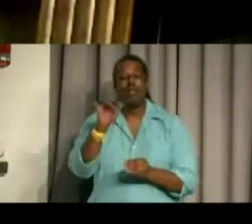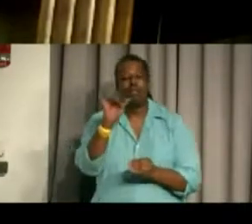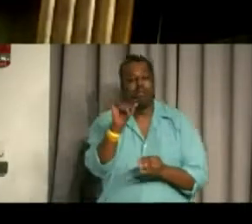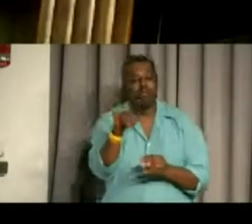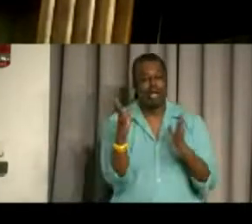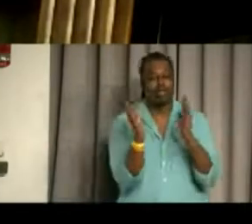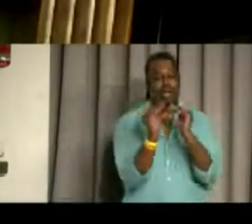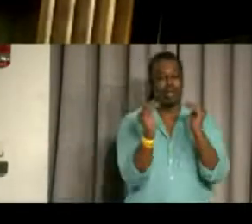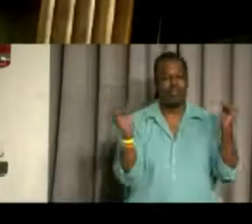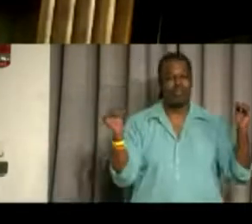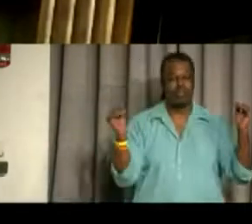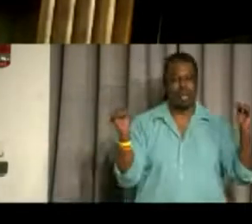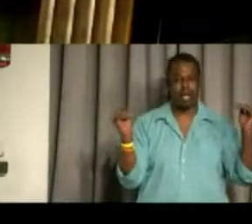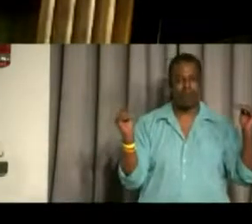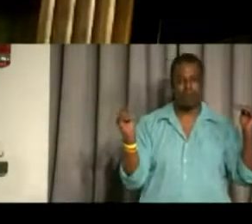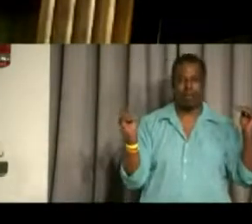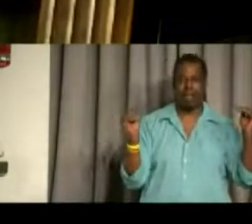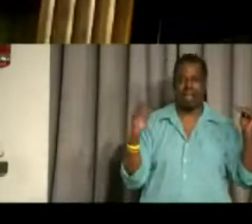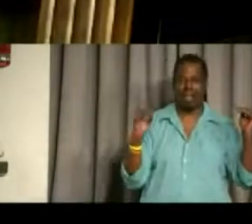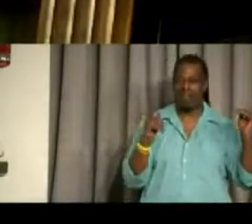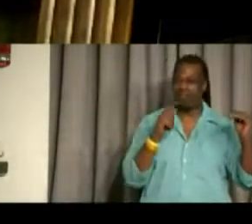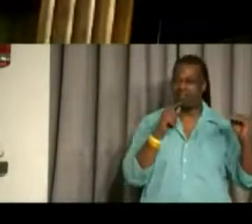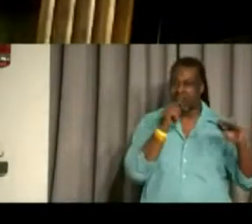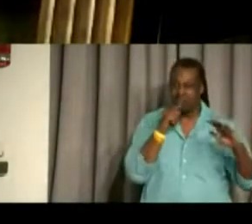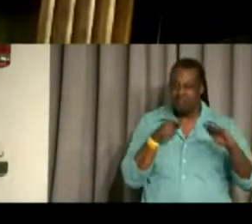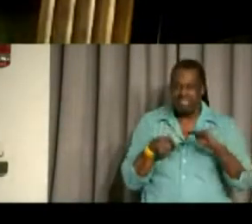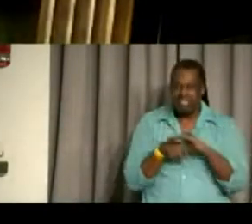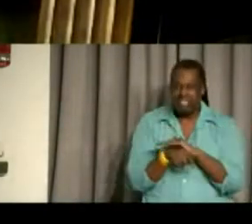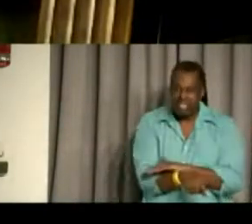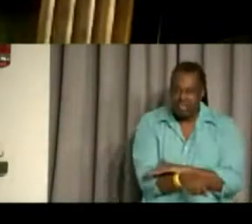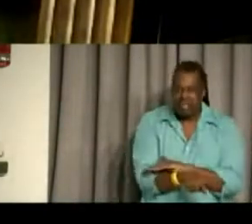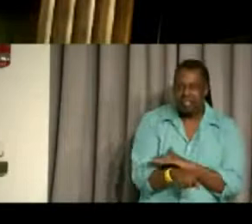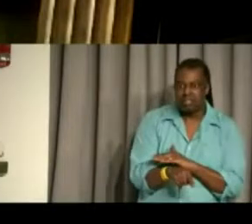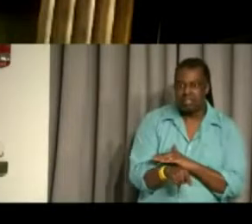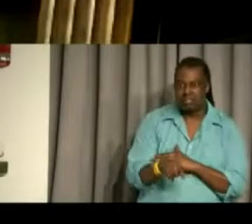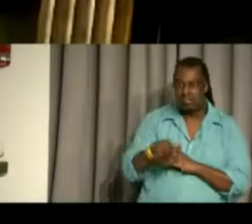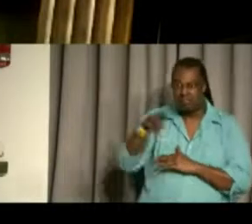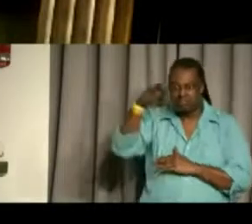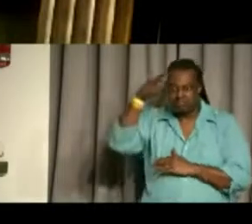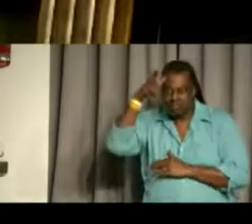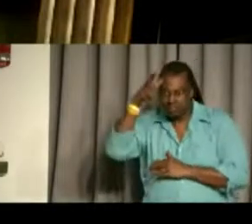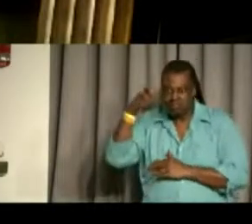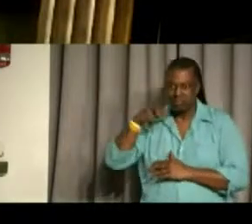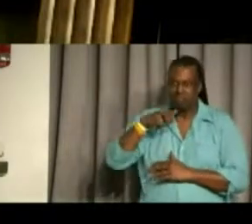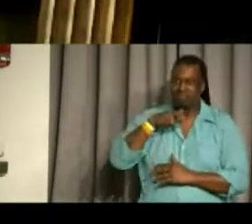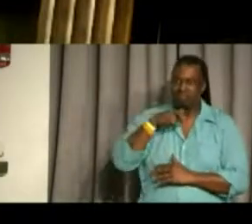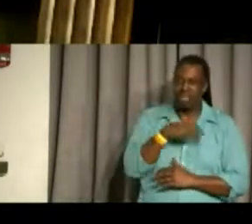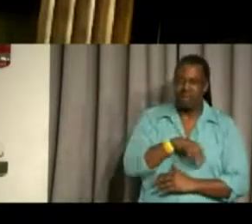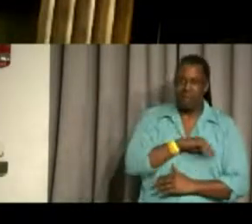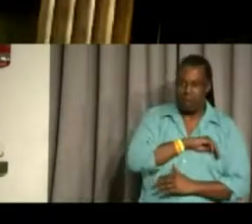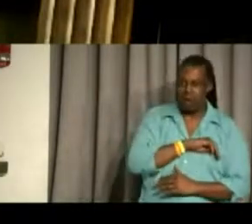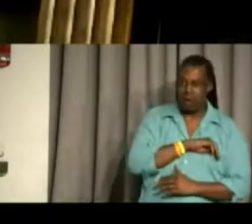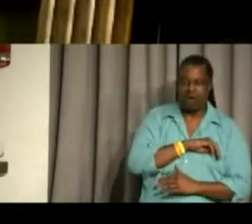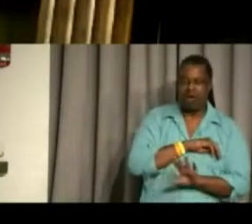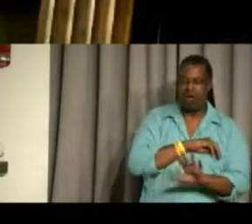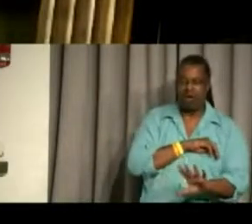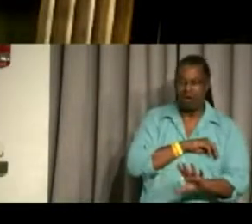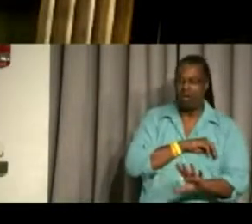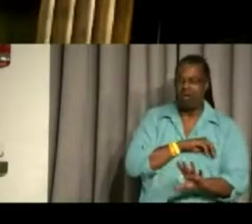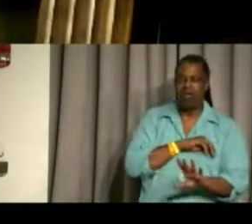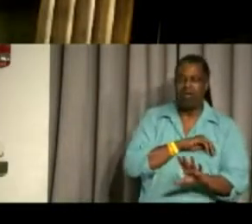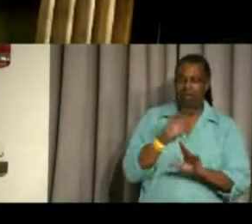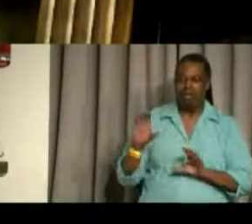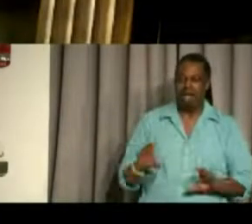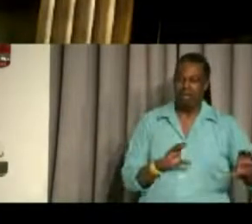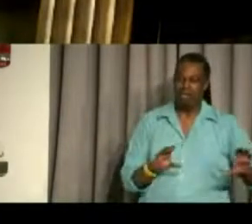level of devious, cunning, immoral, unconscionable conduct,